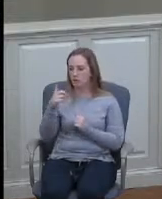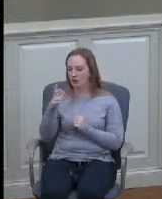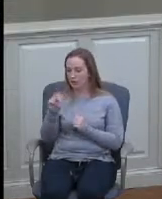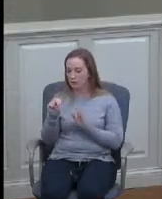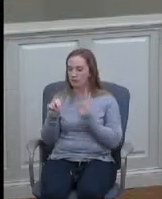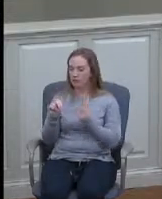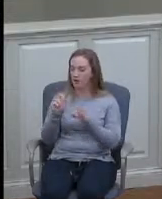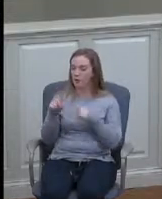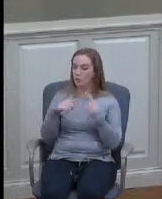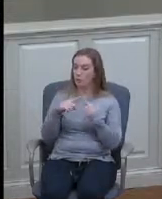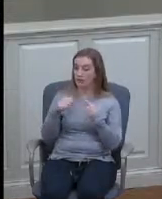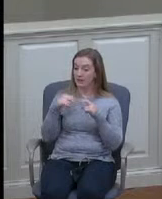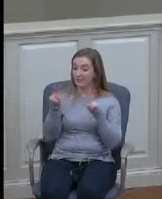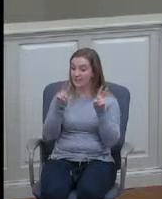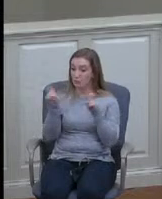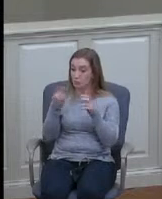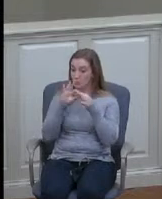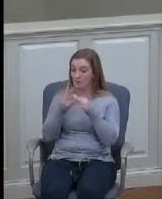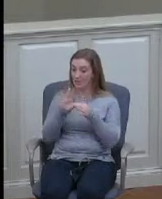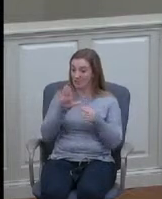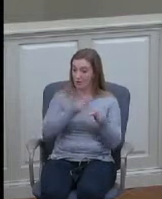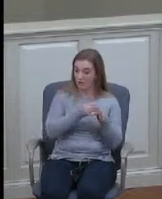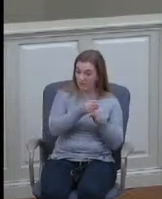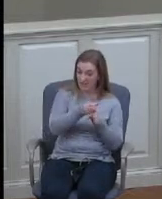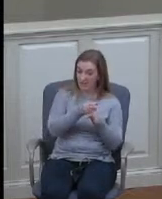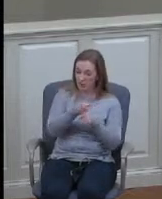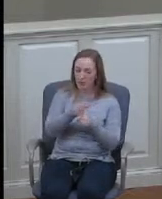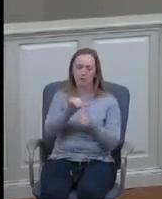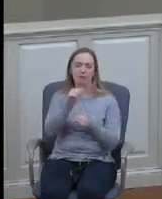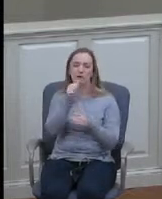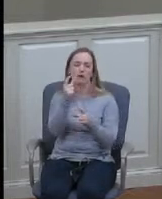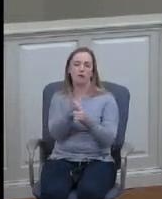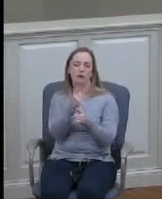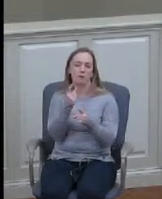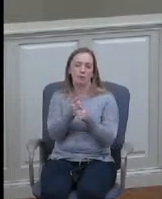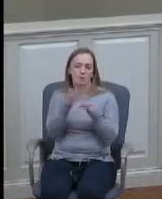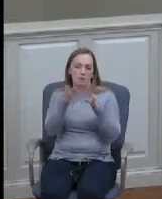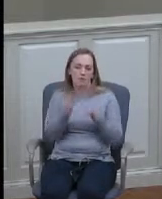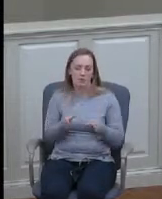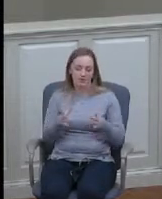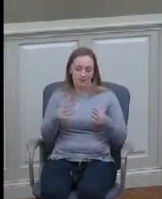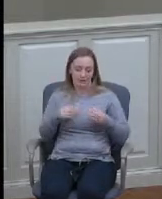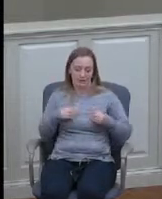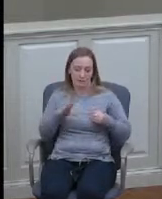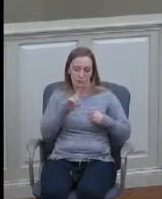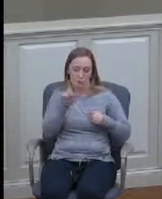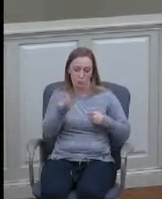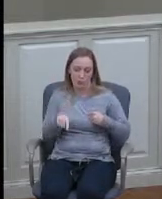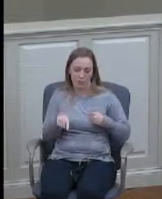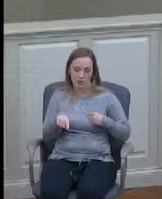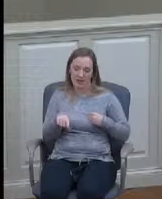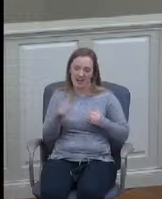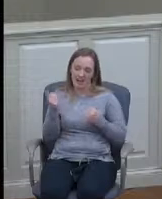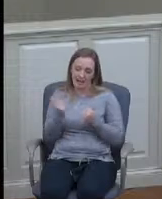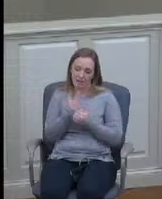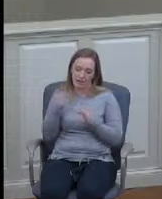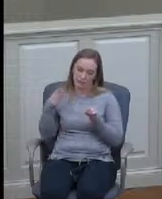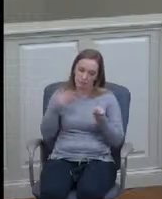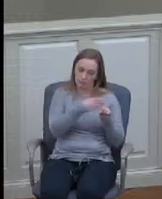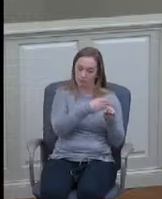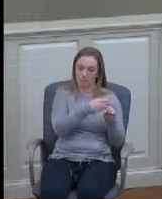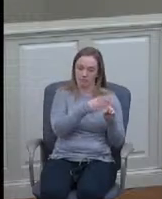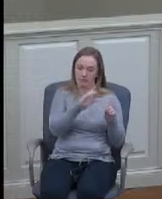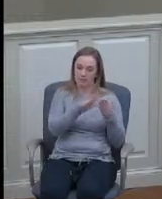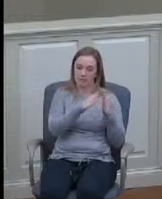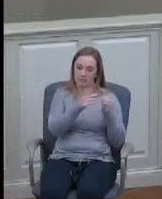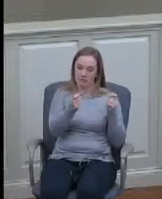when there are issues related to those fields, they're not the appropriate individuals to take those questions. You're to direct everything through the city manager. Do you have one?